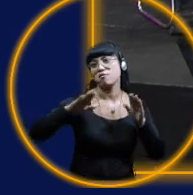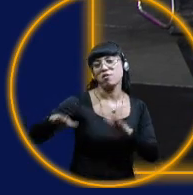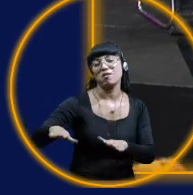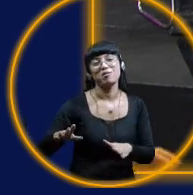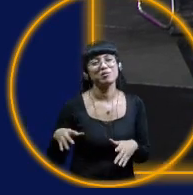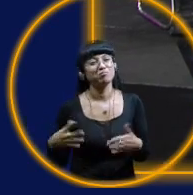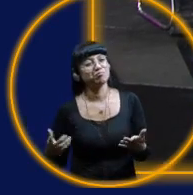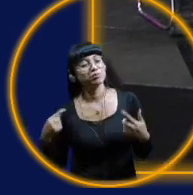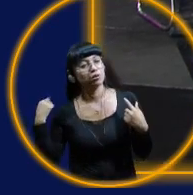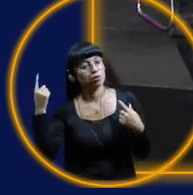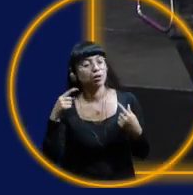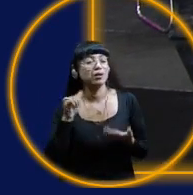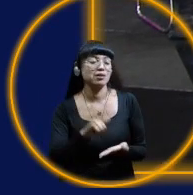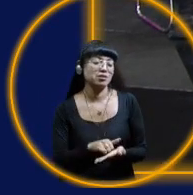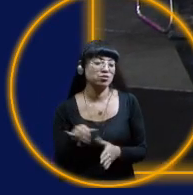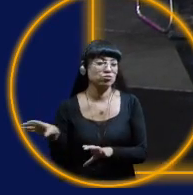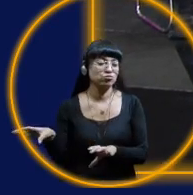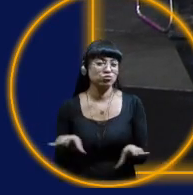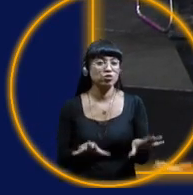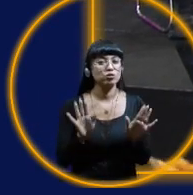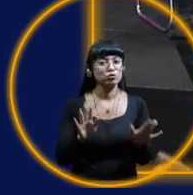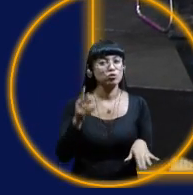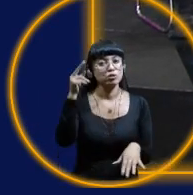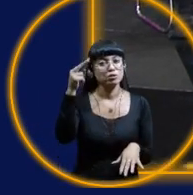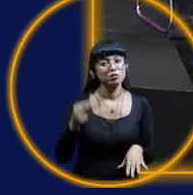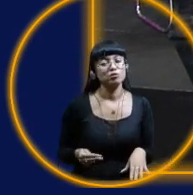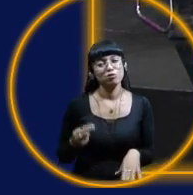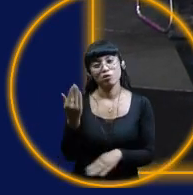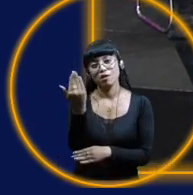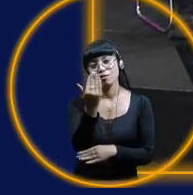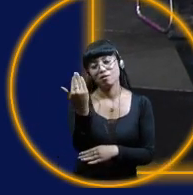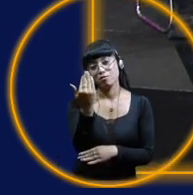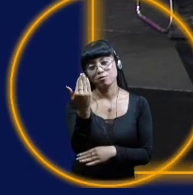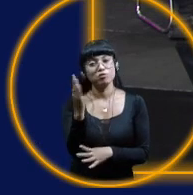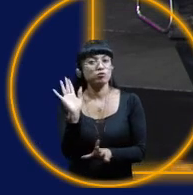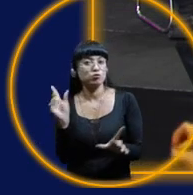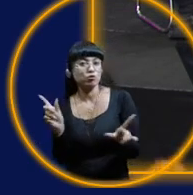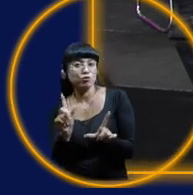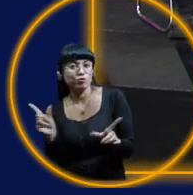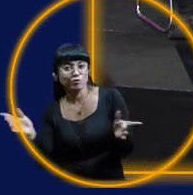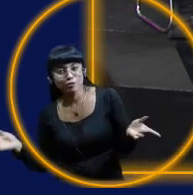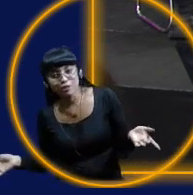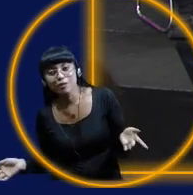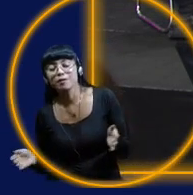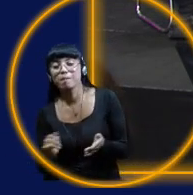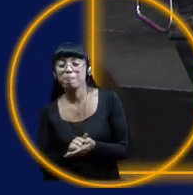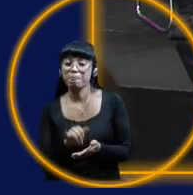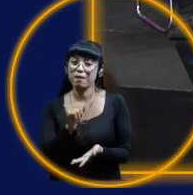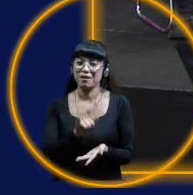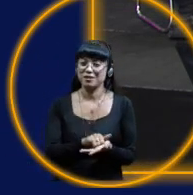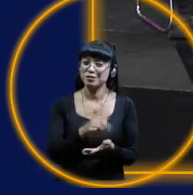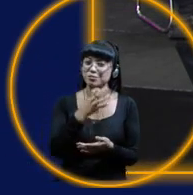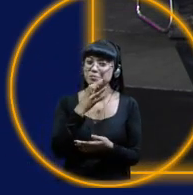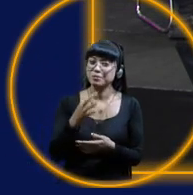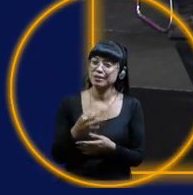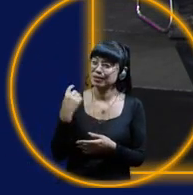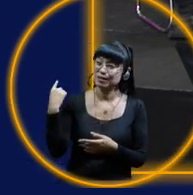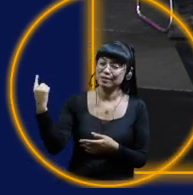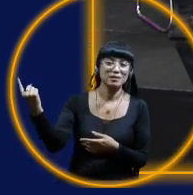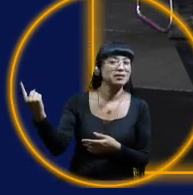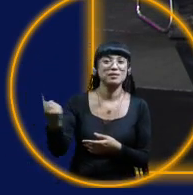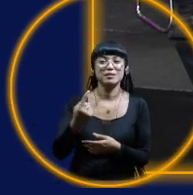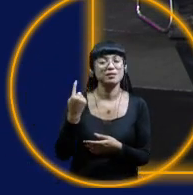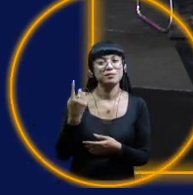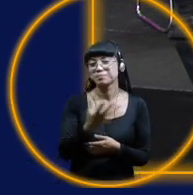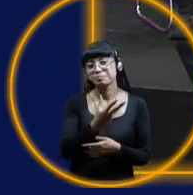hear about. But I think that like everyone else, it's just like you're going